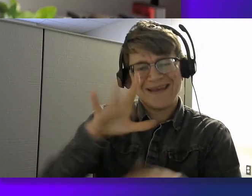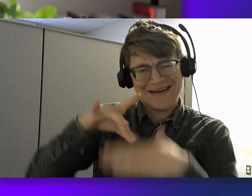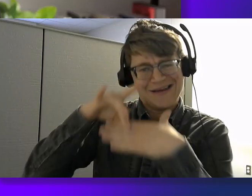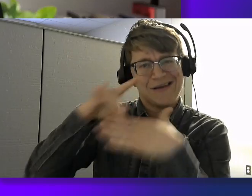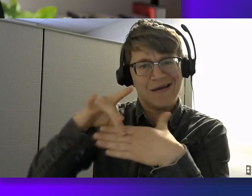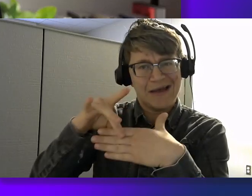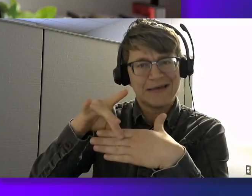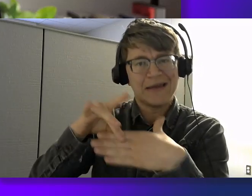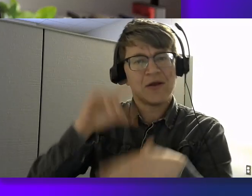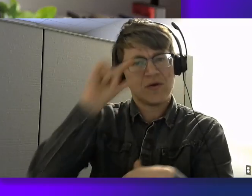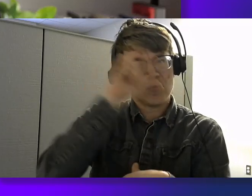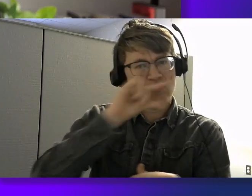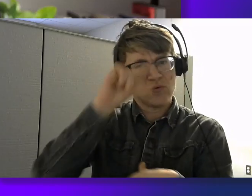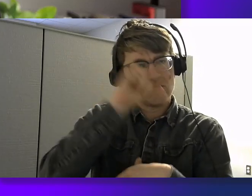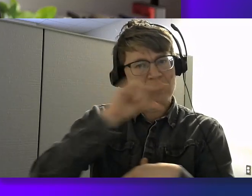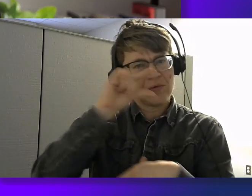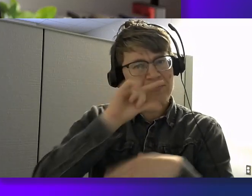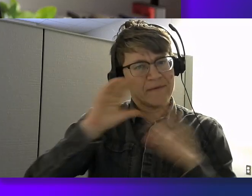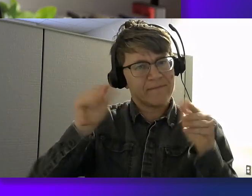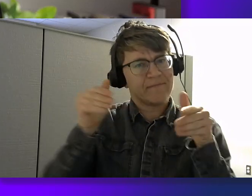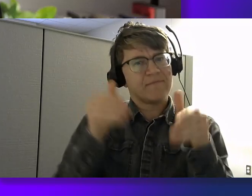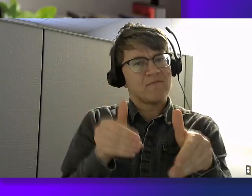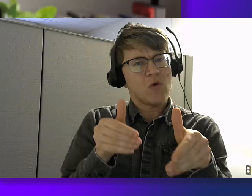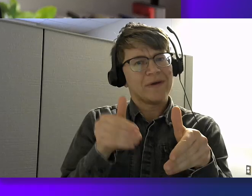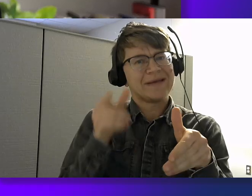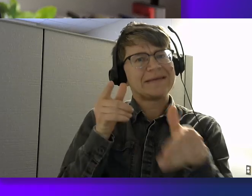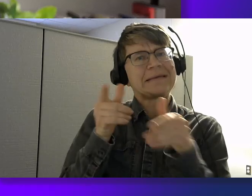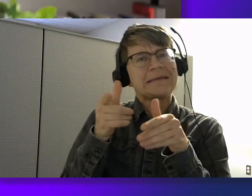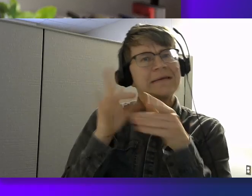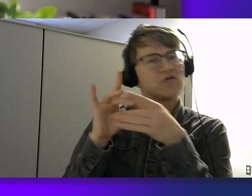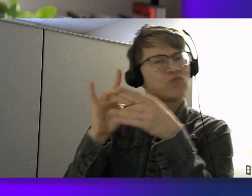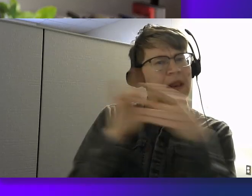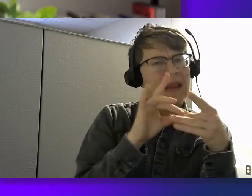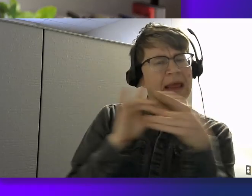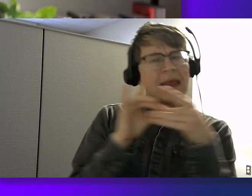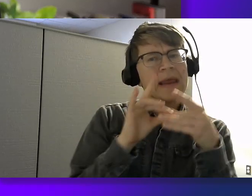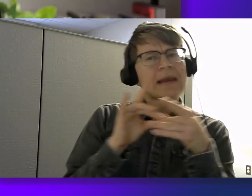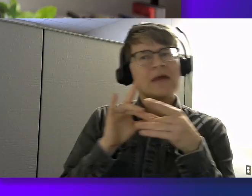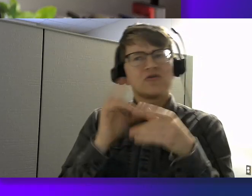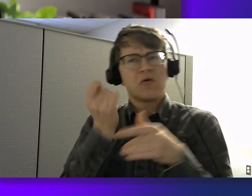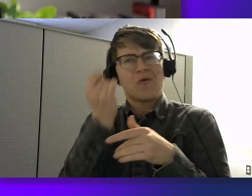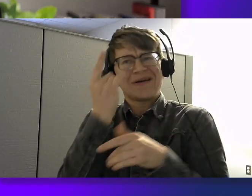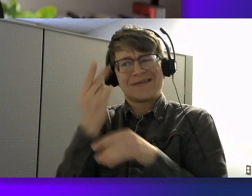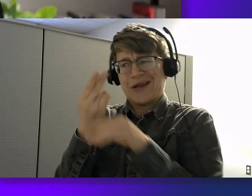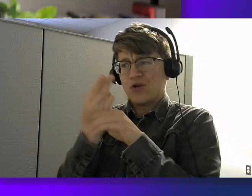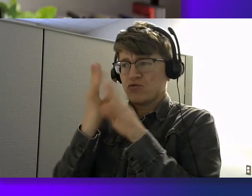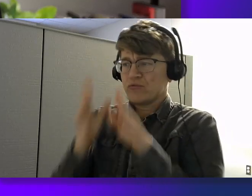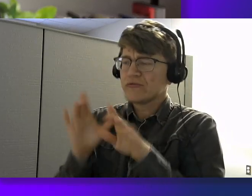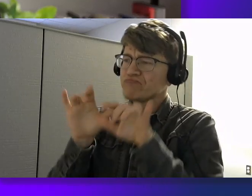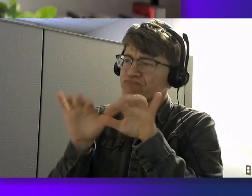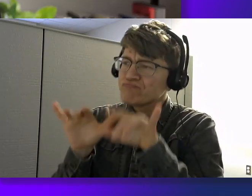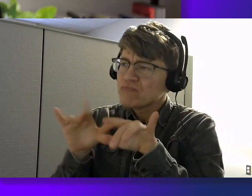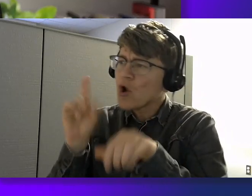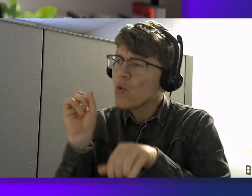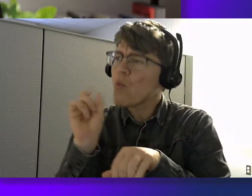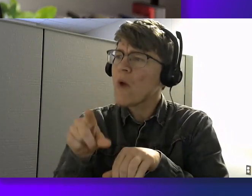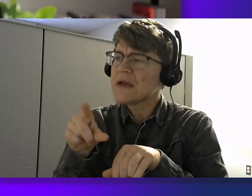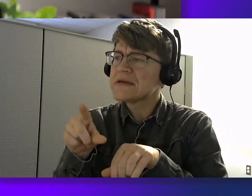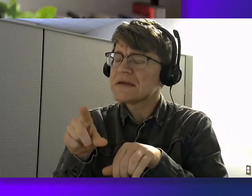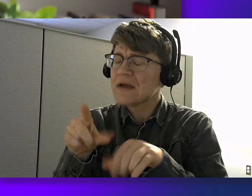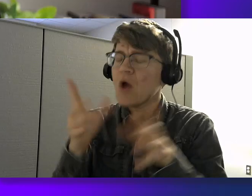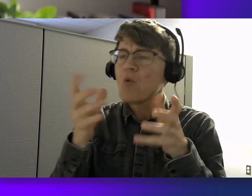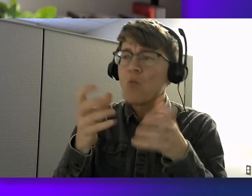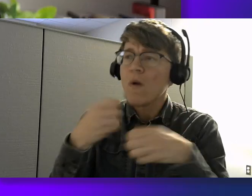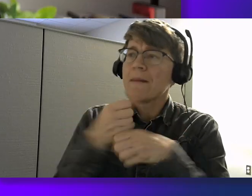on relevance in order to better understand what users are actually searching for when they type a query and deliver results that meet